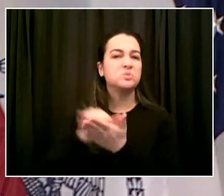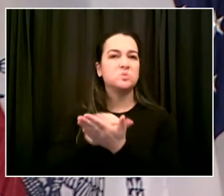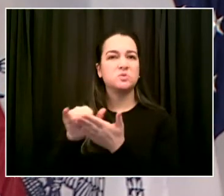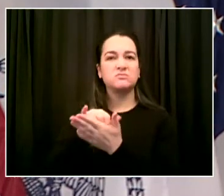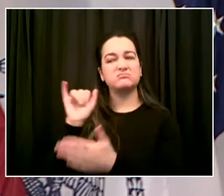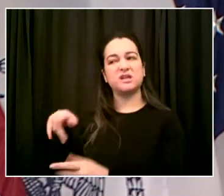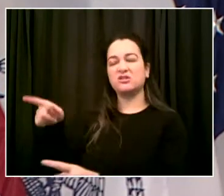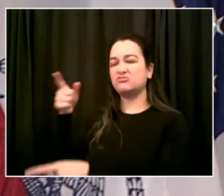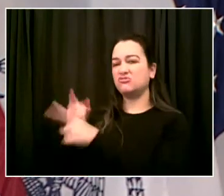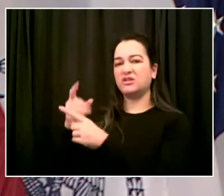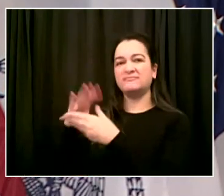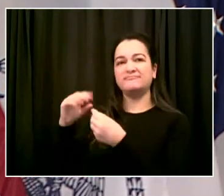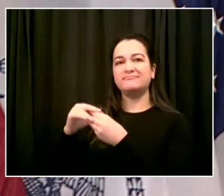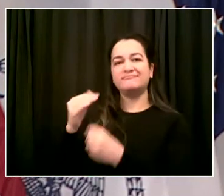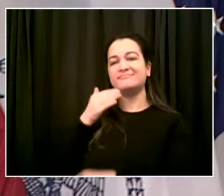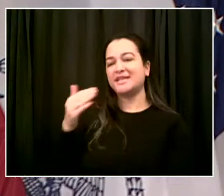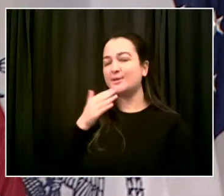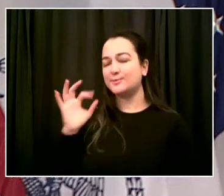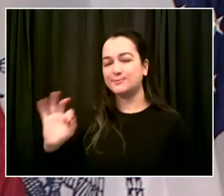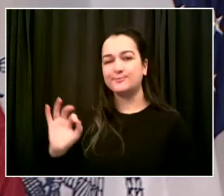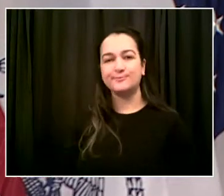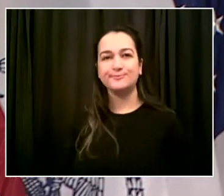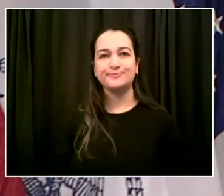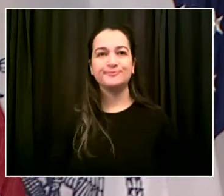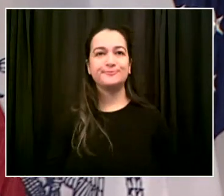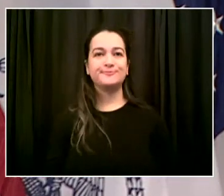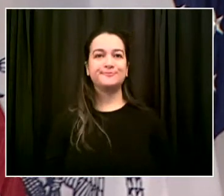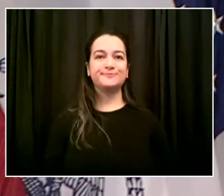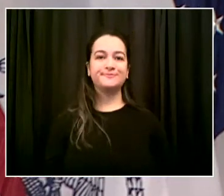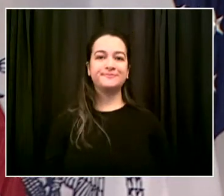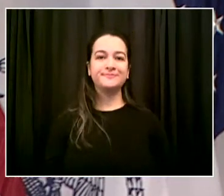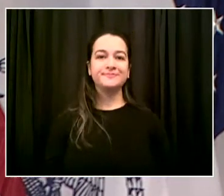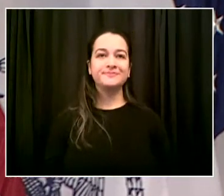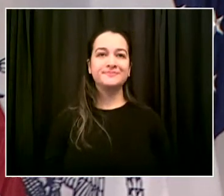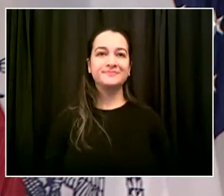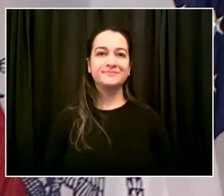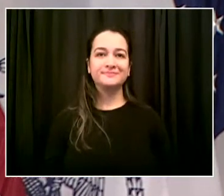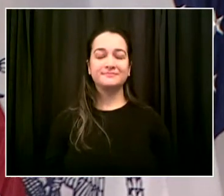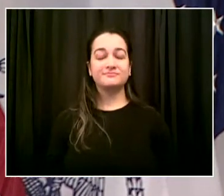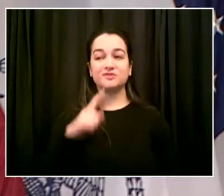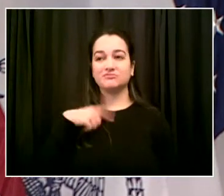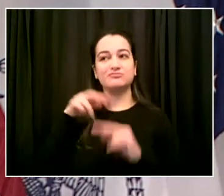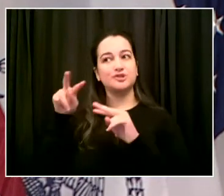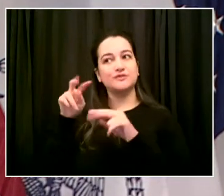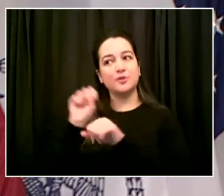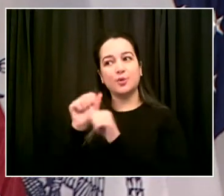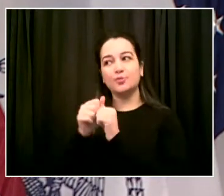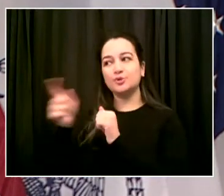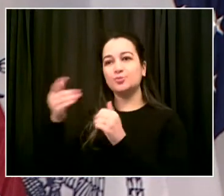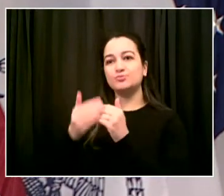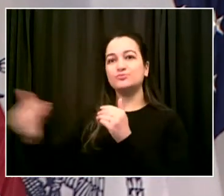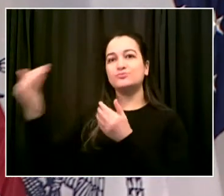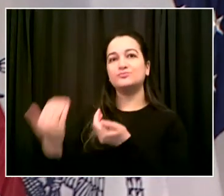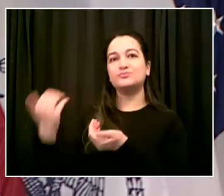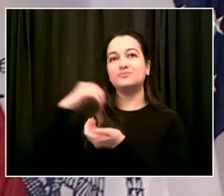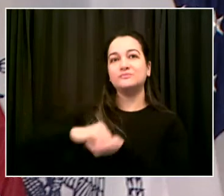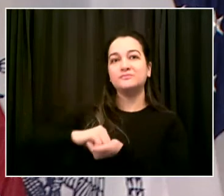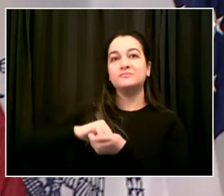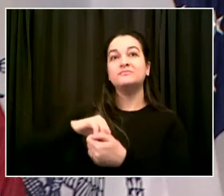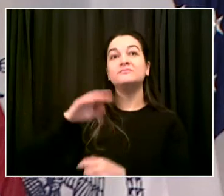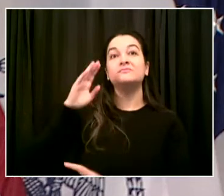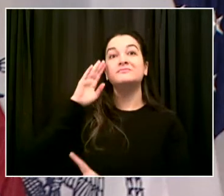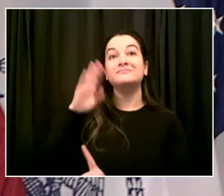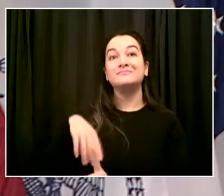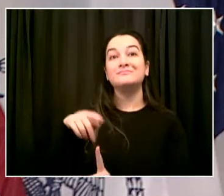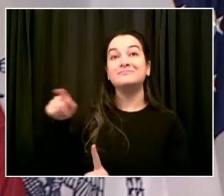had the great pleasure of working with over years is Margaret Forgioni. She's a dedicated public servant, that goes